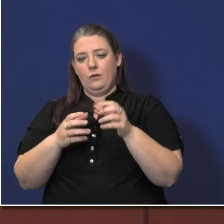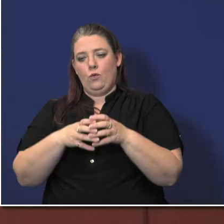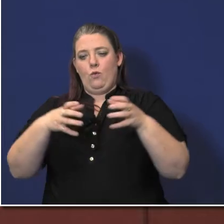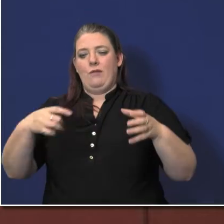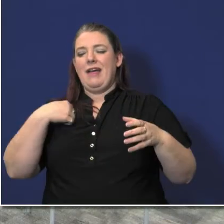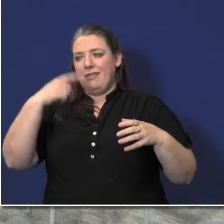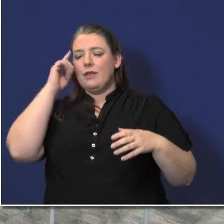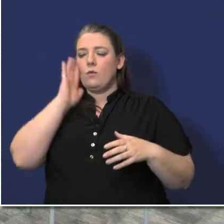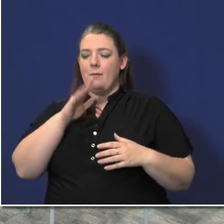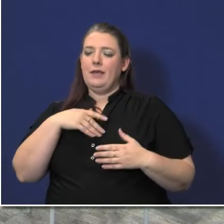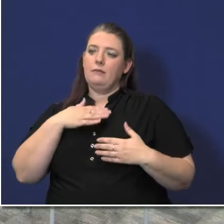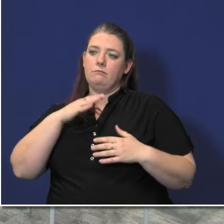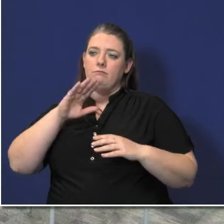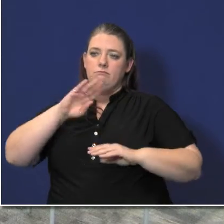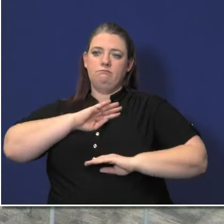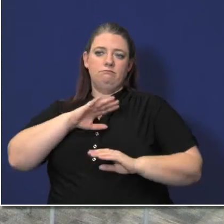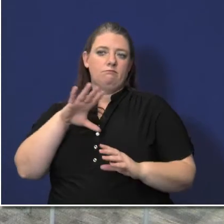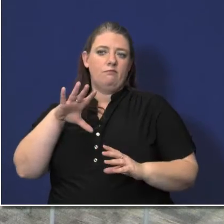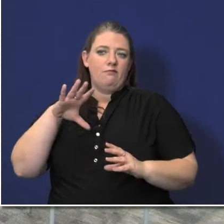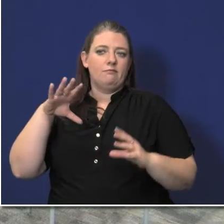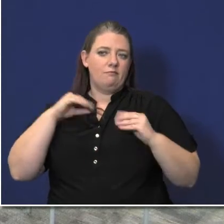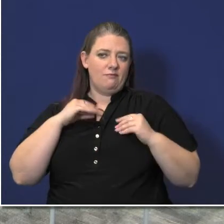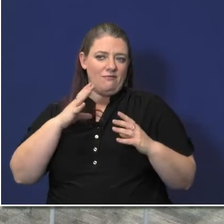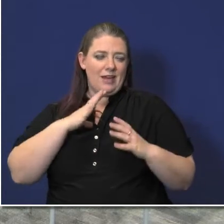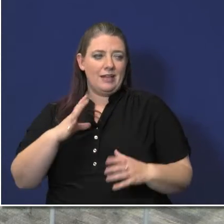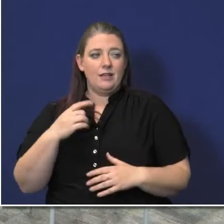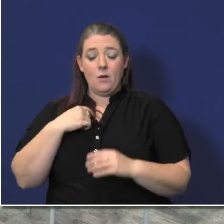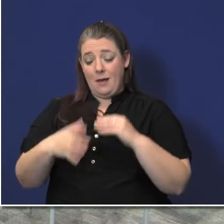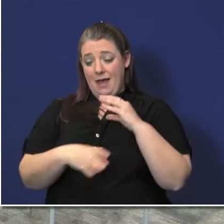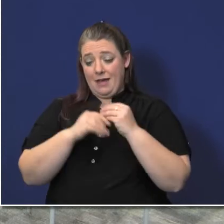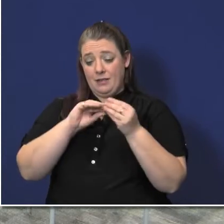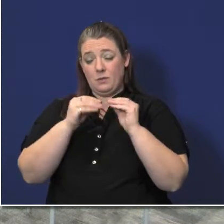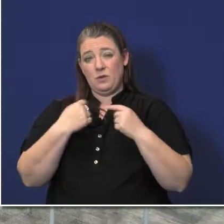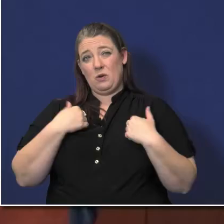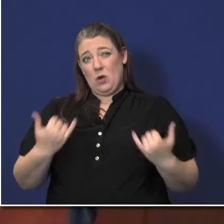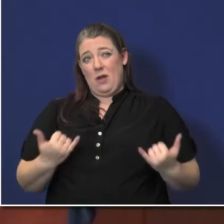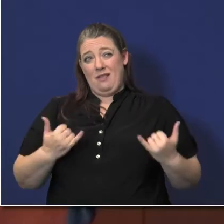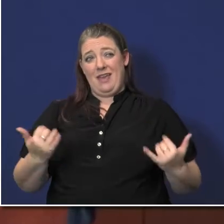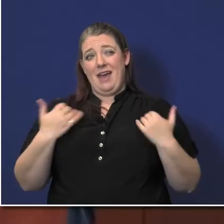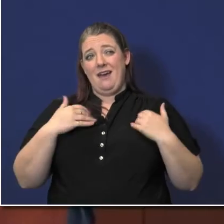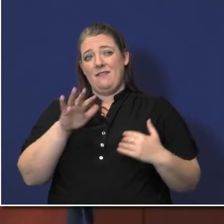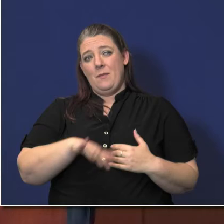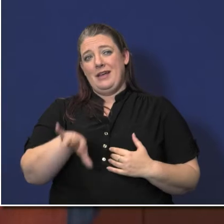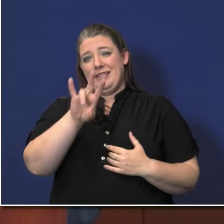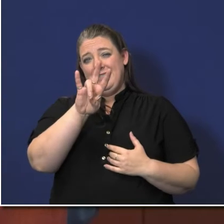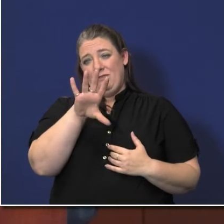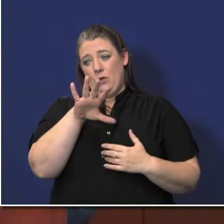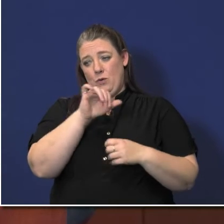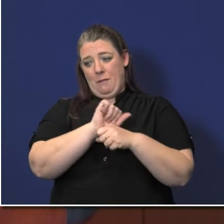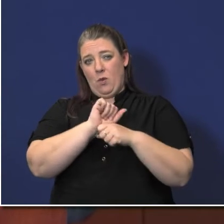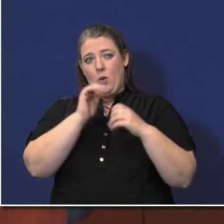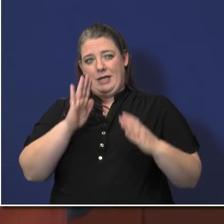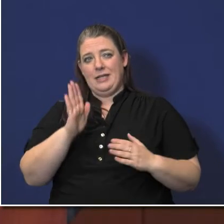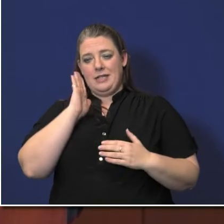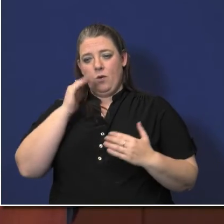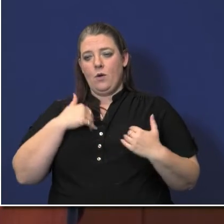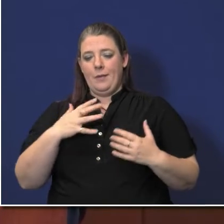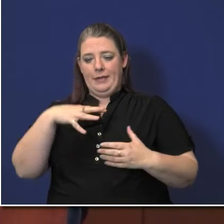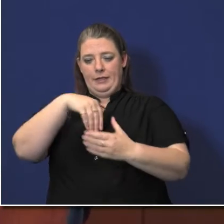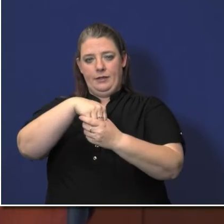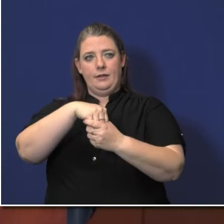and to add some numbers to that, we currently have about 700 employees that would be housed in